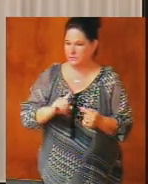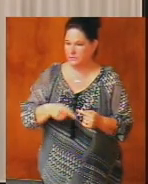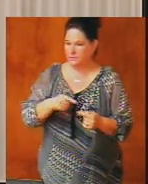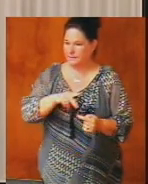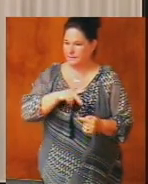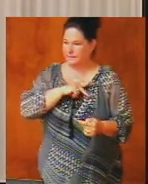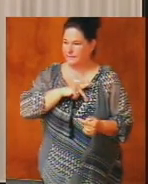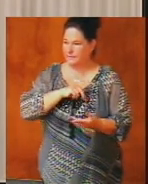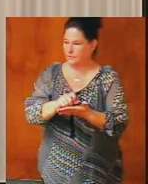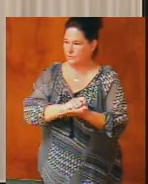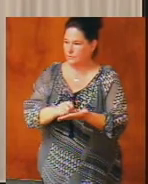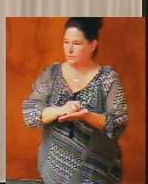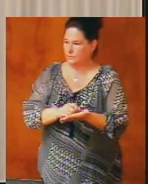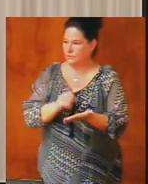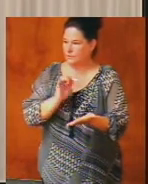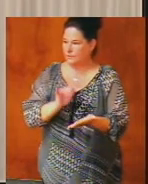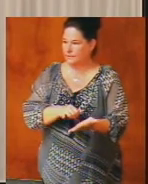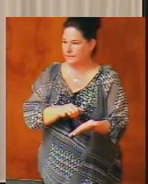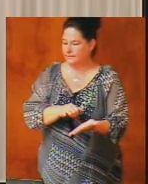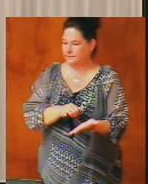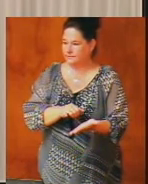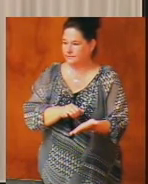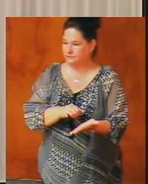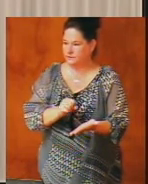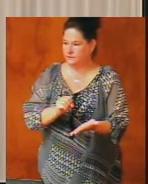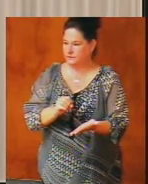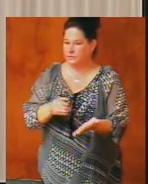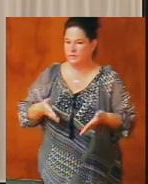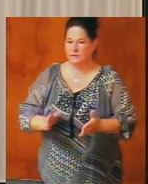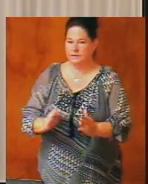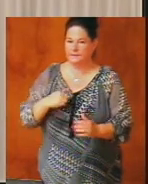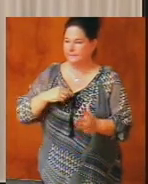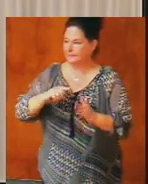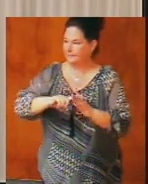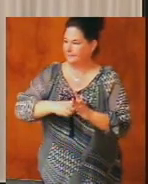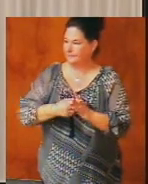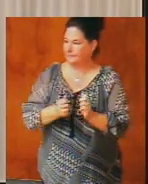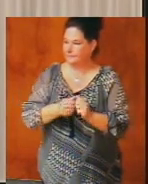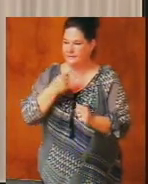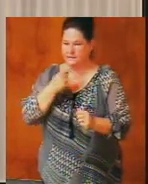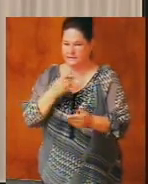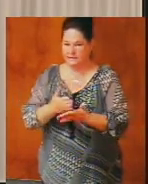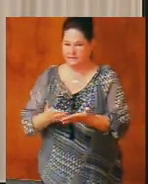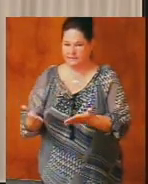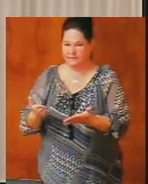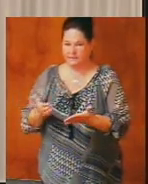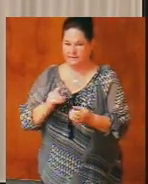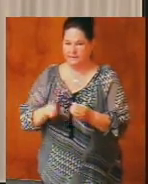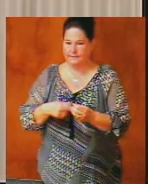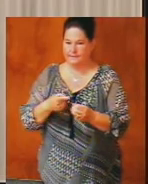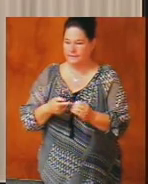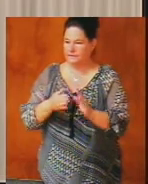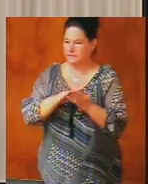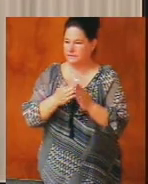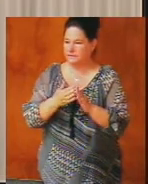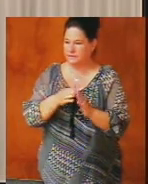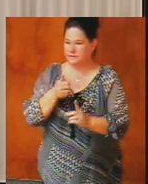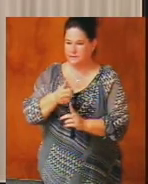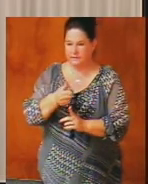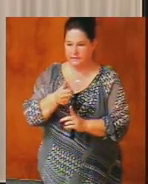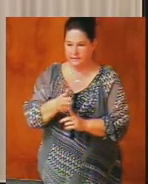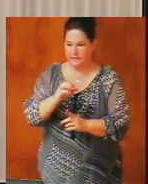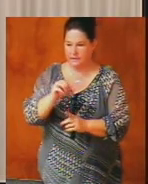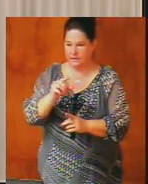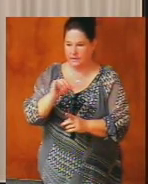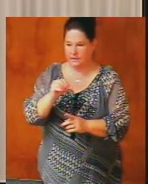Paul wrote it. So let me begin by saying a thing or two about the city of Colossae